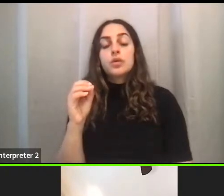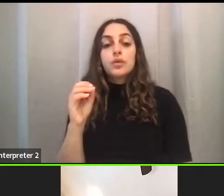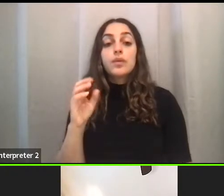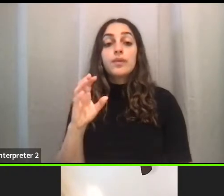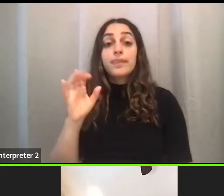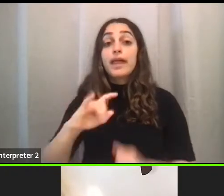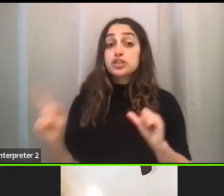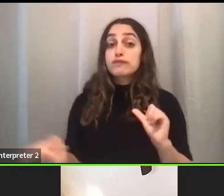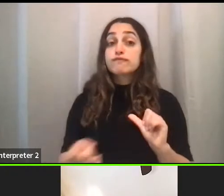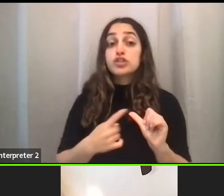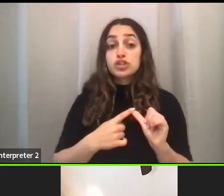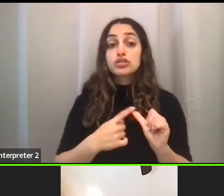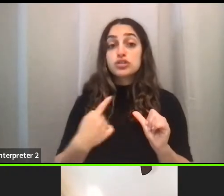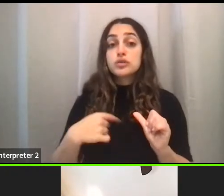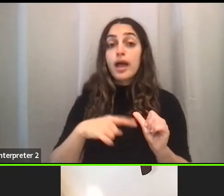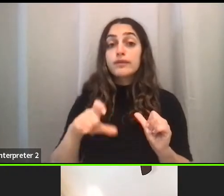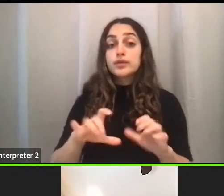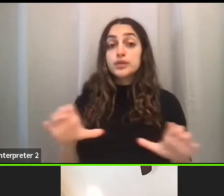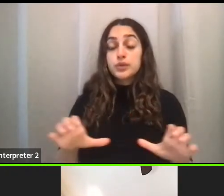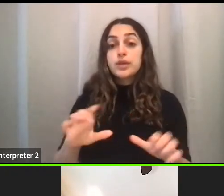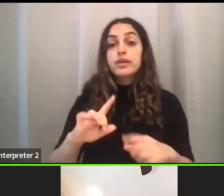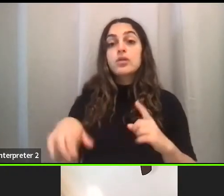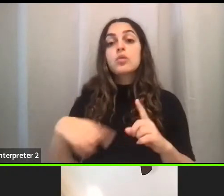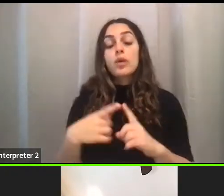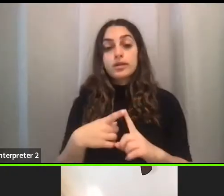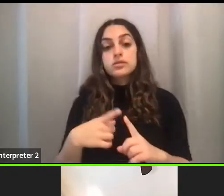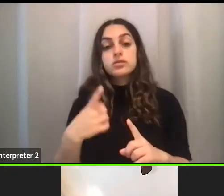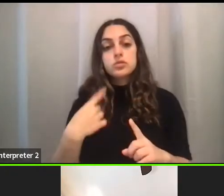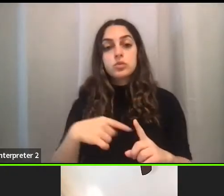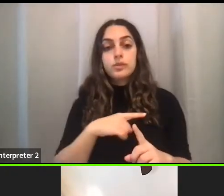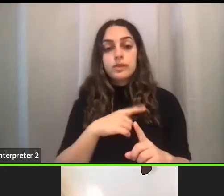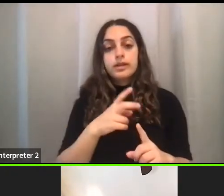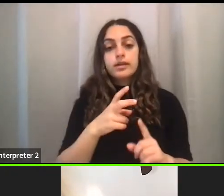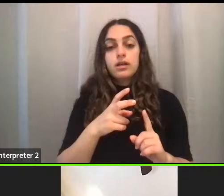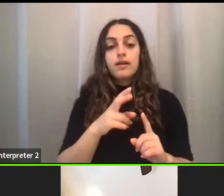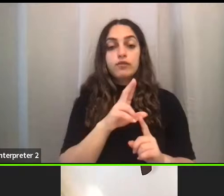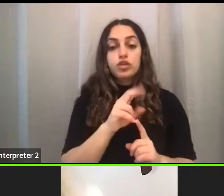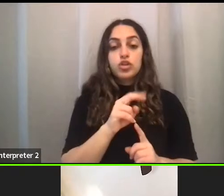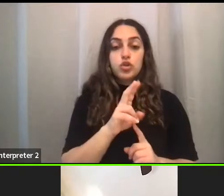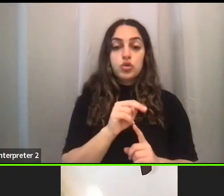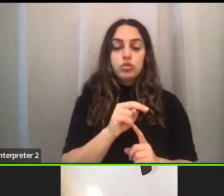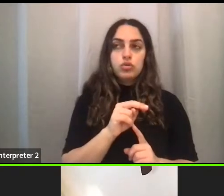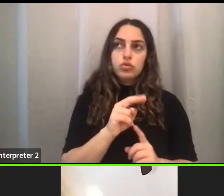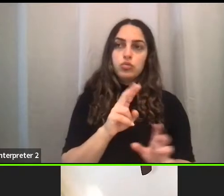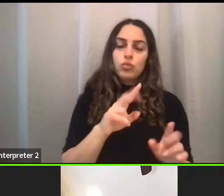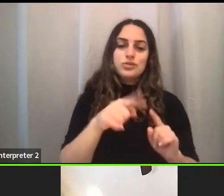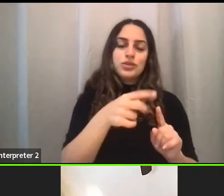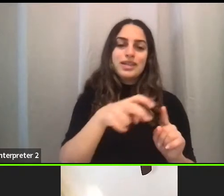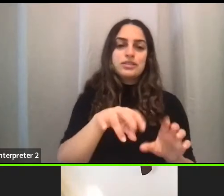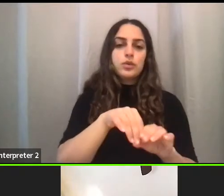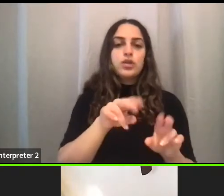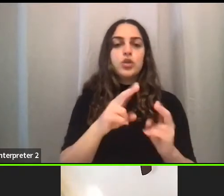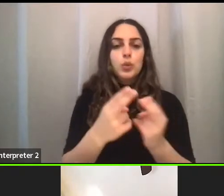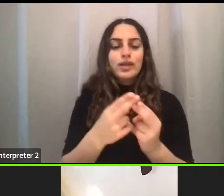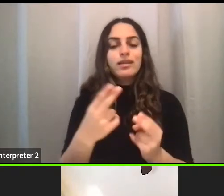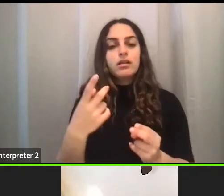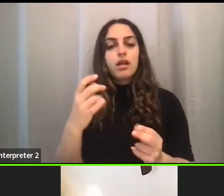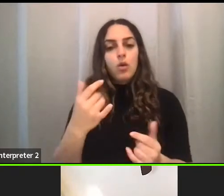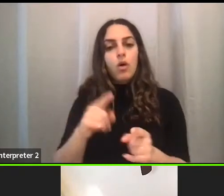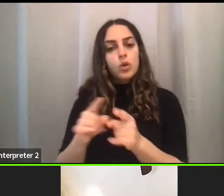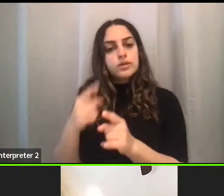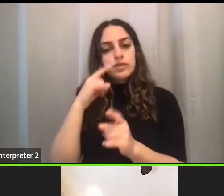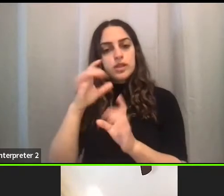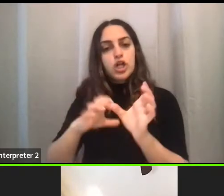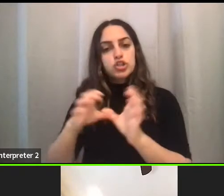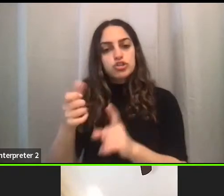the first thing that we need to do and then once we move from the unions then we we move also to the uh contractors themselves and not only